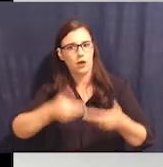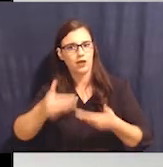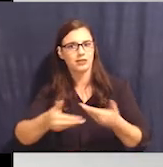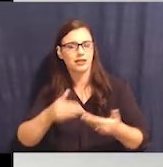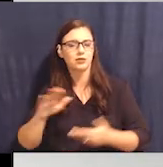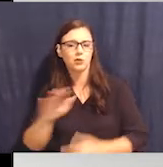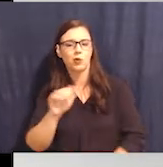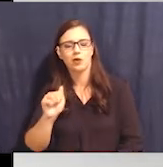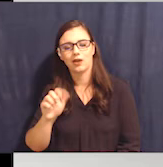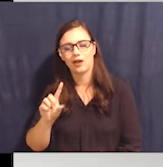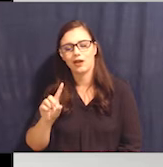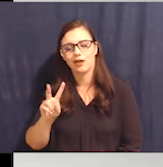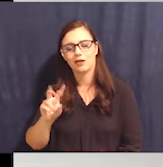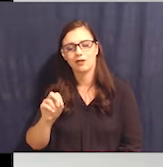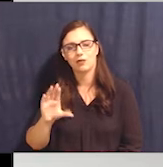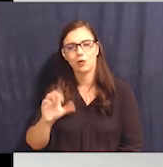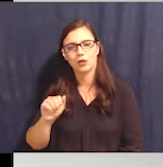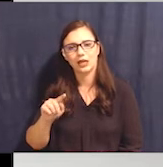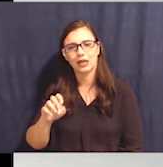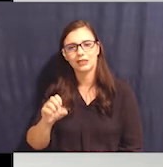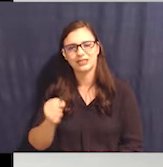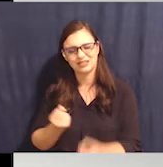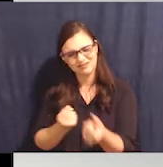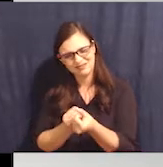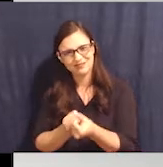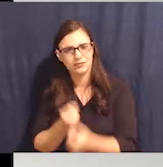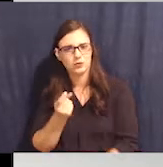your advocates.